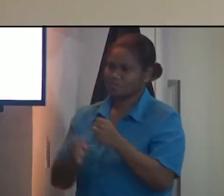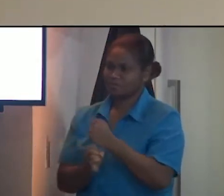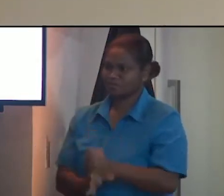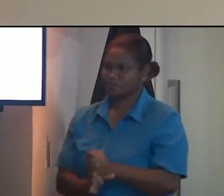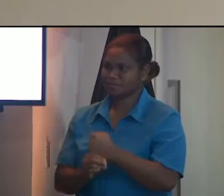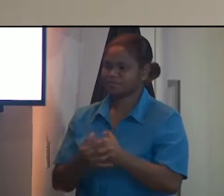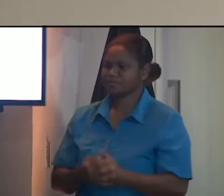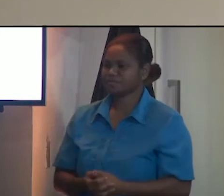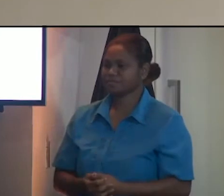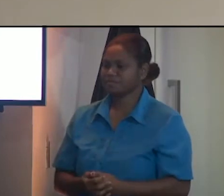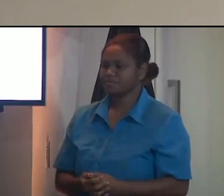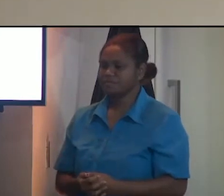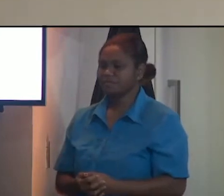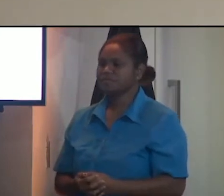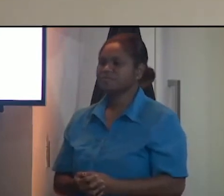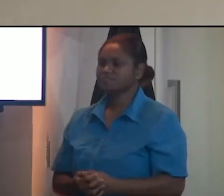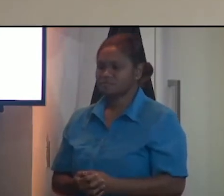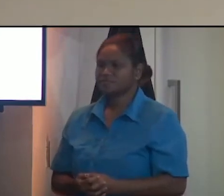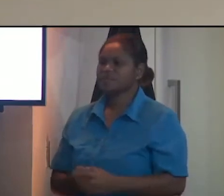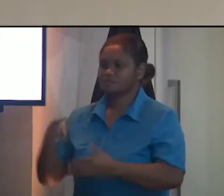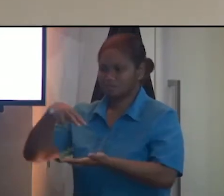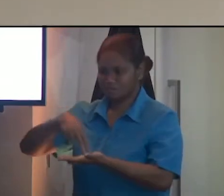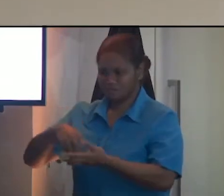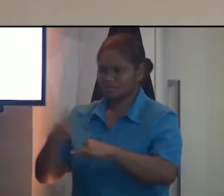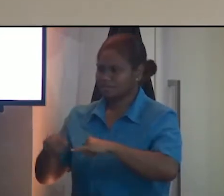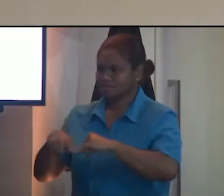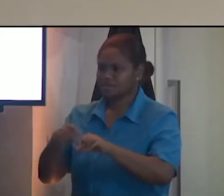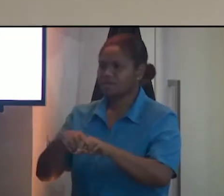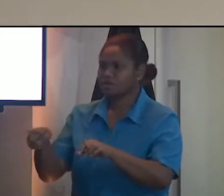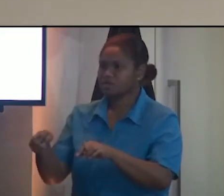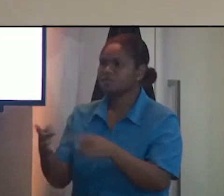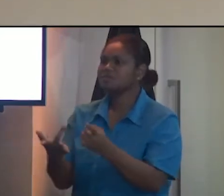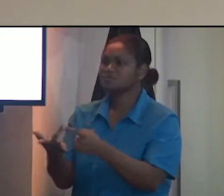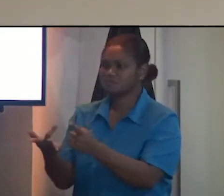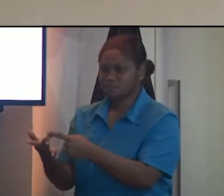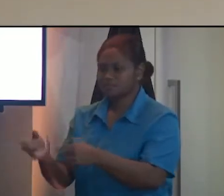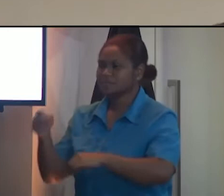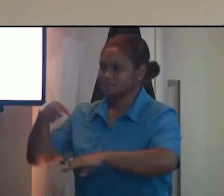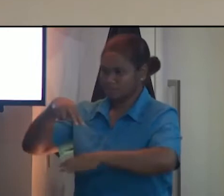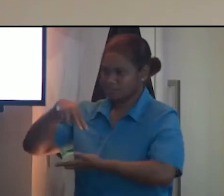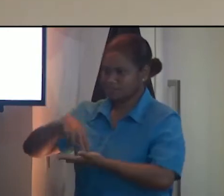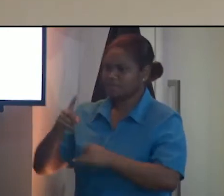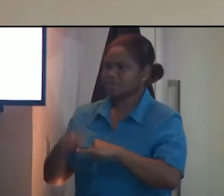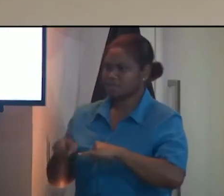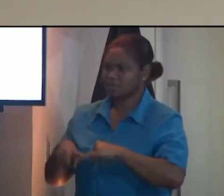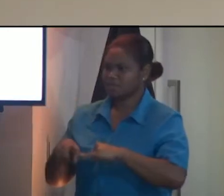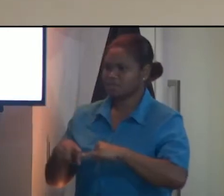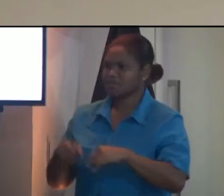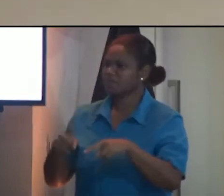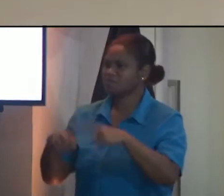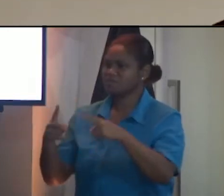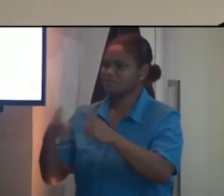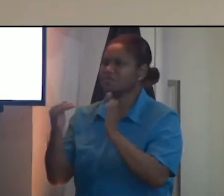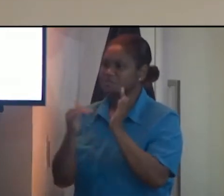women contesting outside in the open space and then contesting also for other seats as well. So